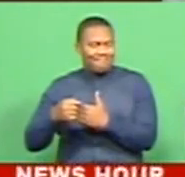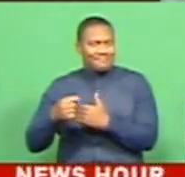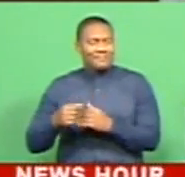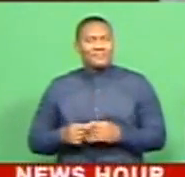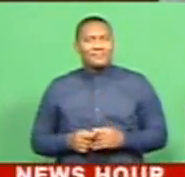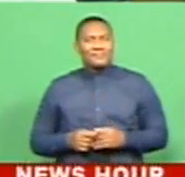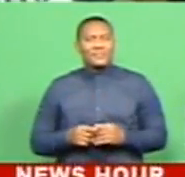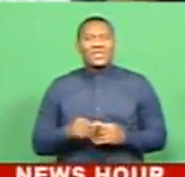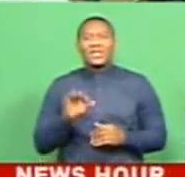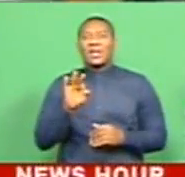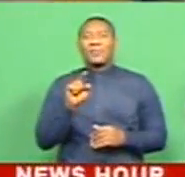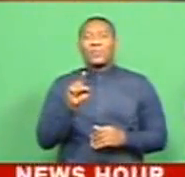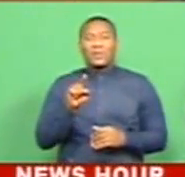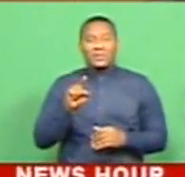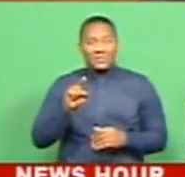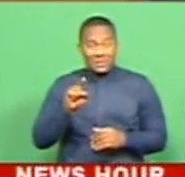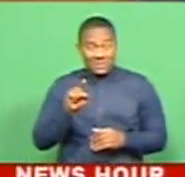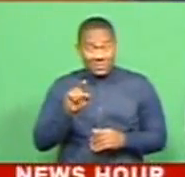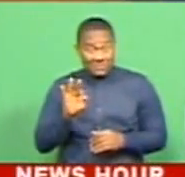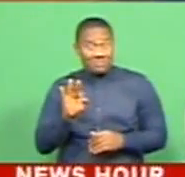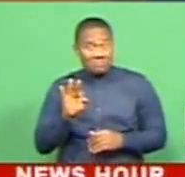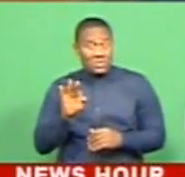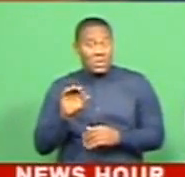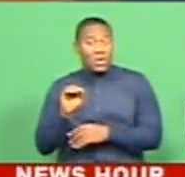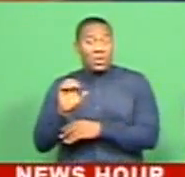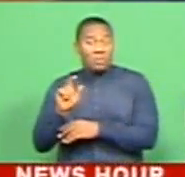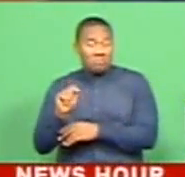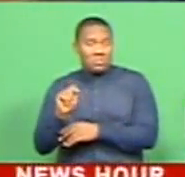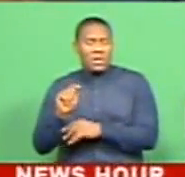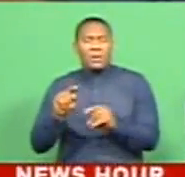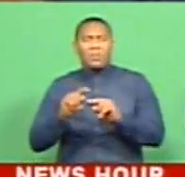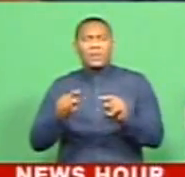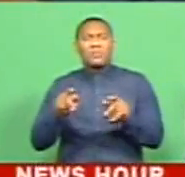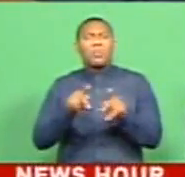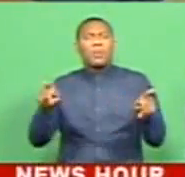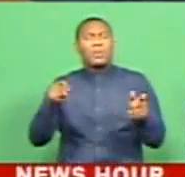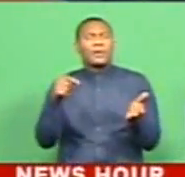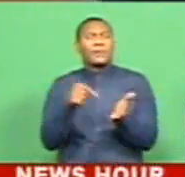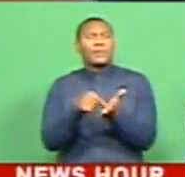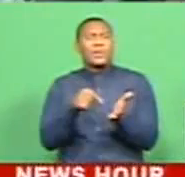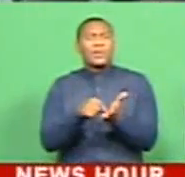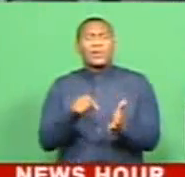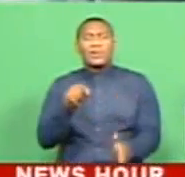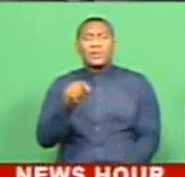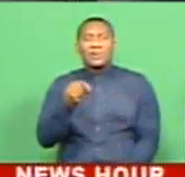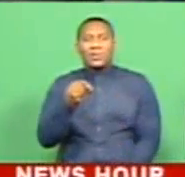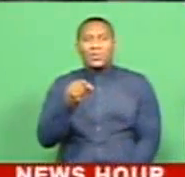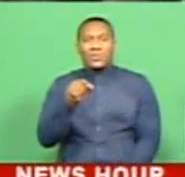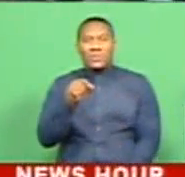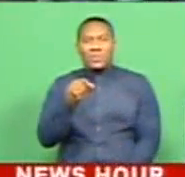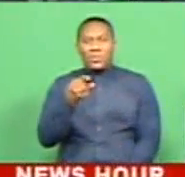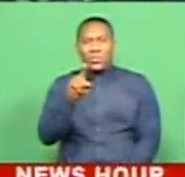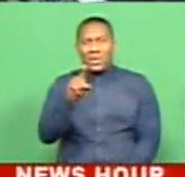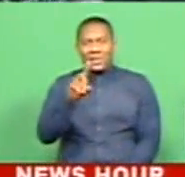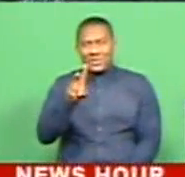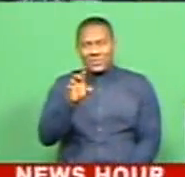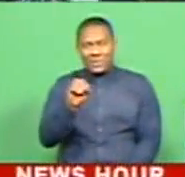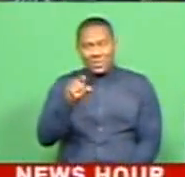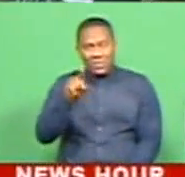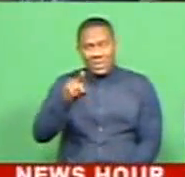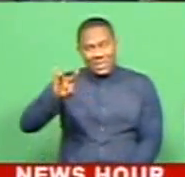in October. Despite the sterling performance, Ghana's public debt hit 170.8 billion cedis in nominal